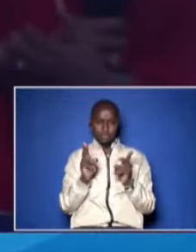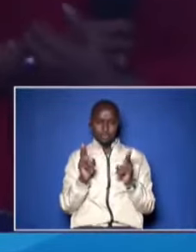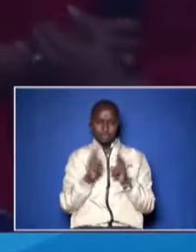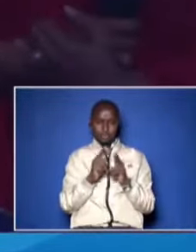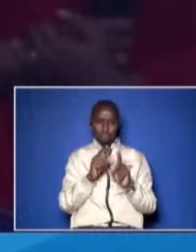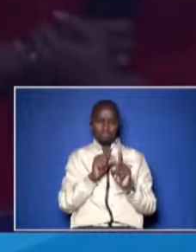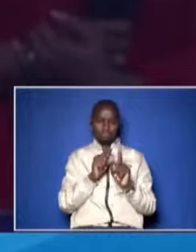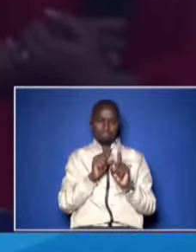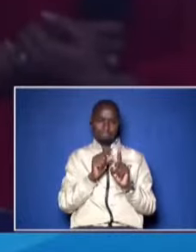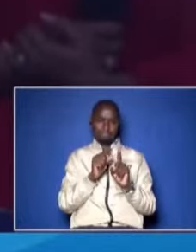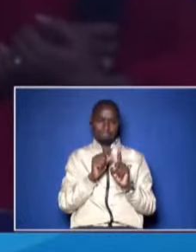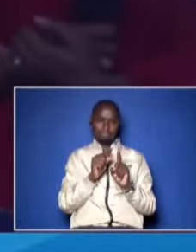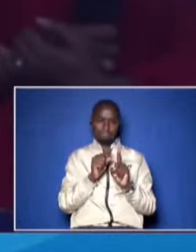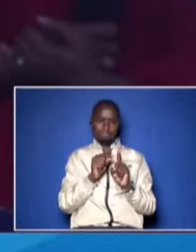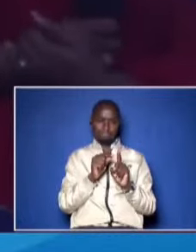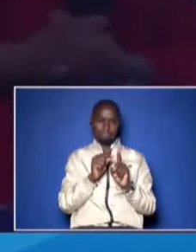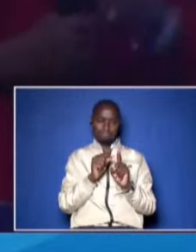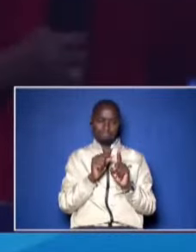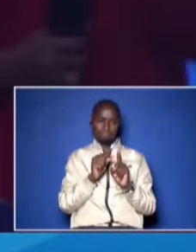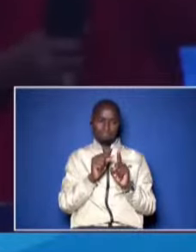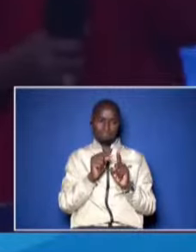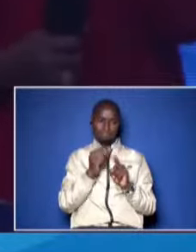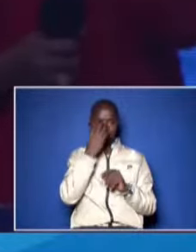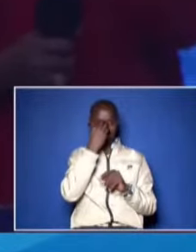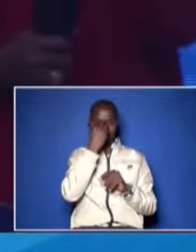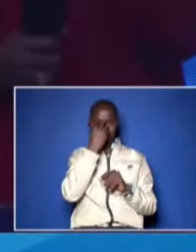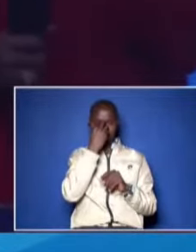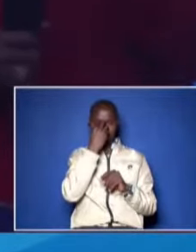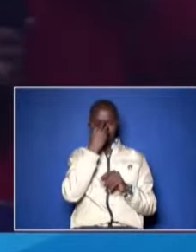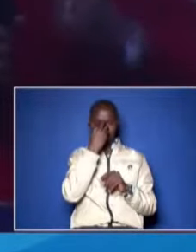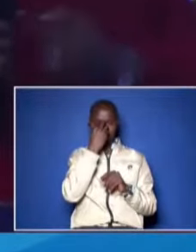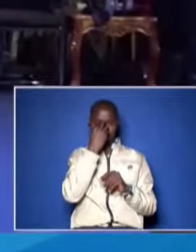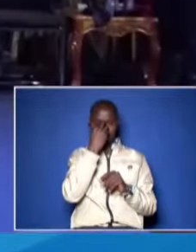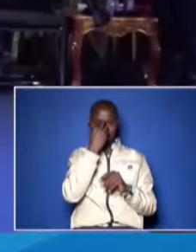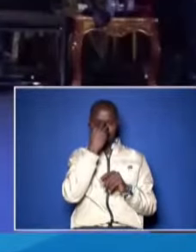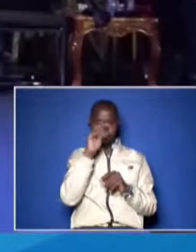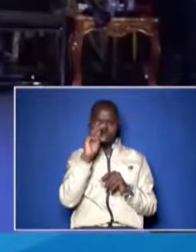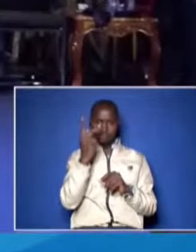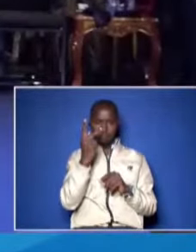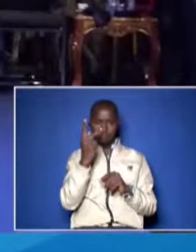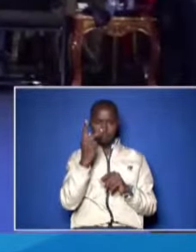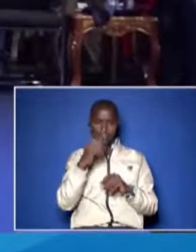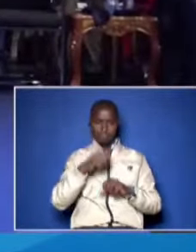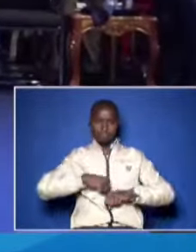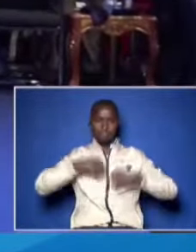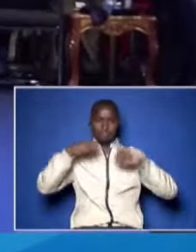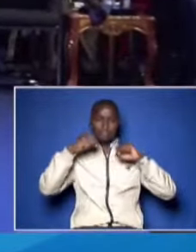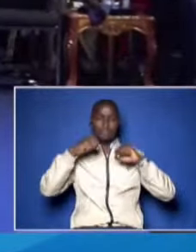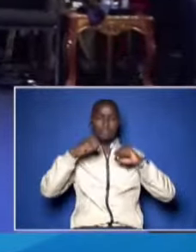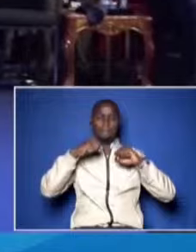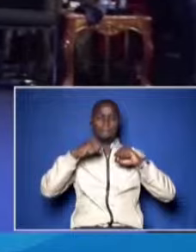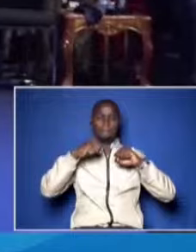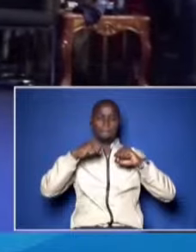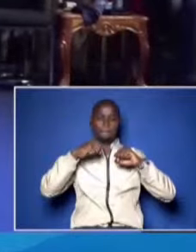words his Excellency Dr William rut president of the Republic of Kenya